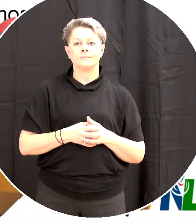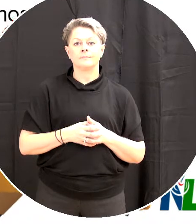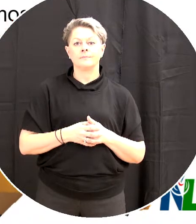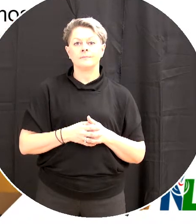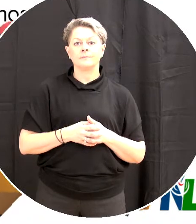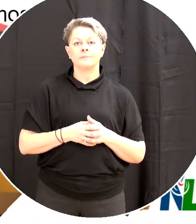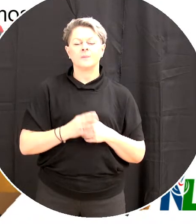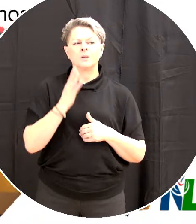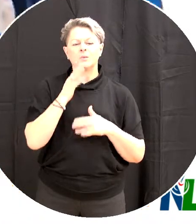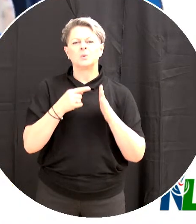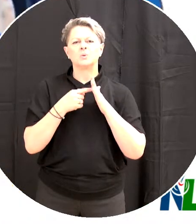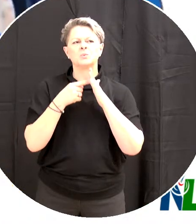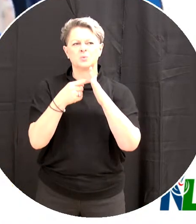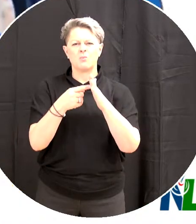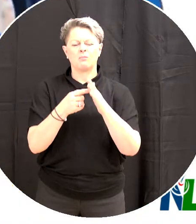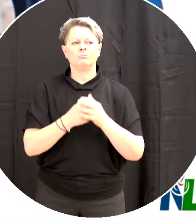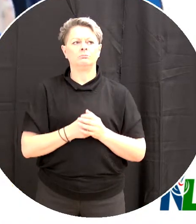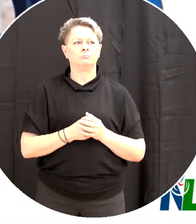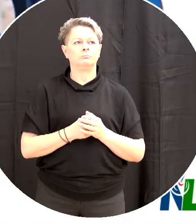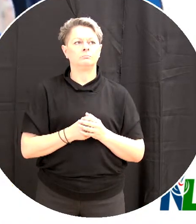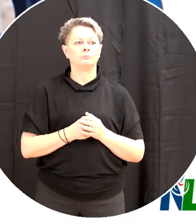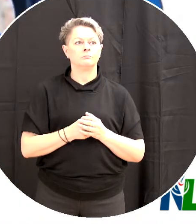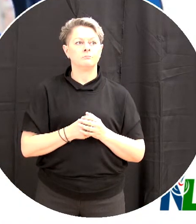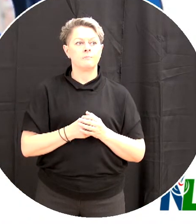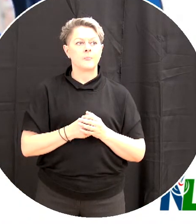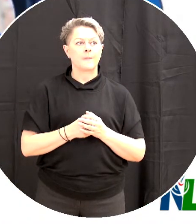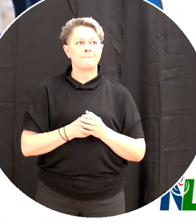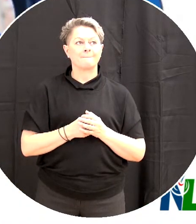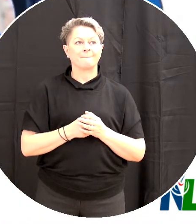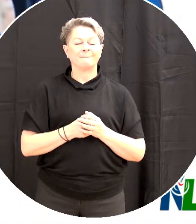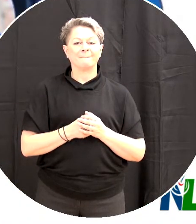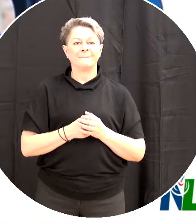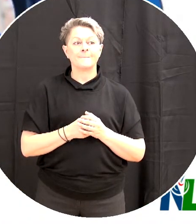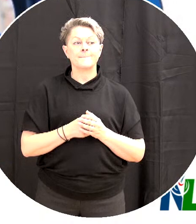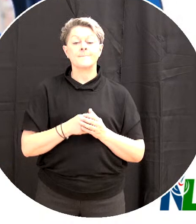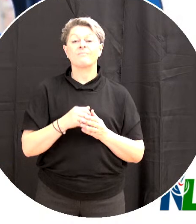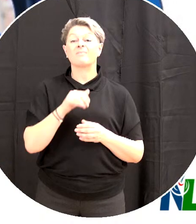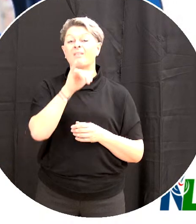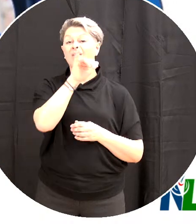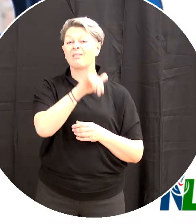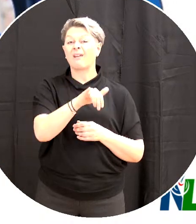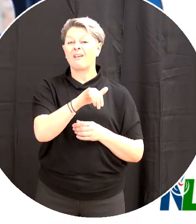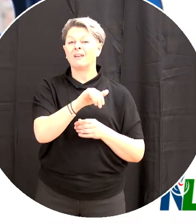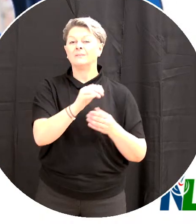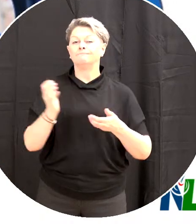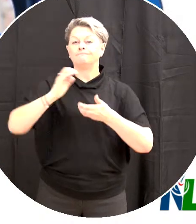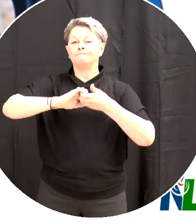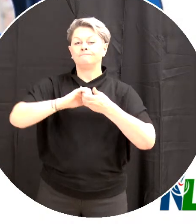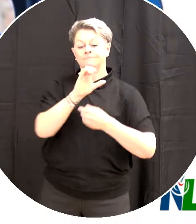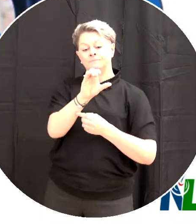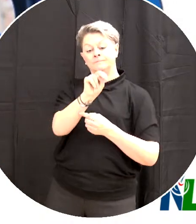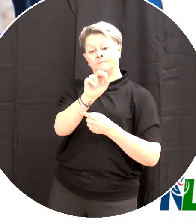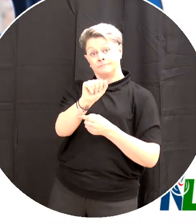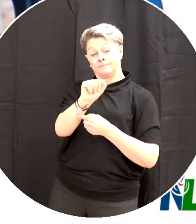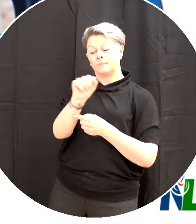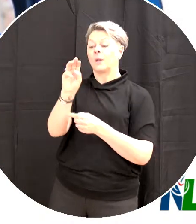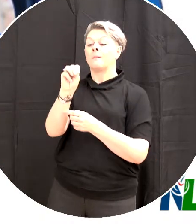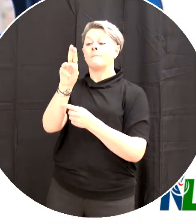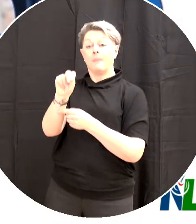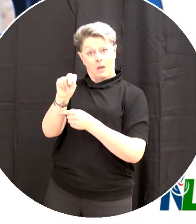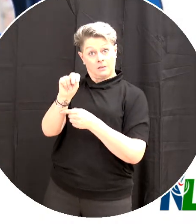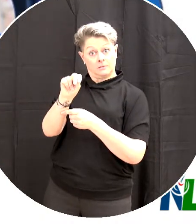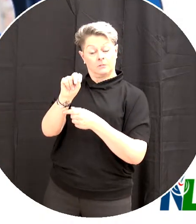just show the uptake here. So this was a joint project with CNA and MUN and